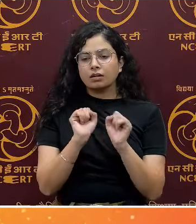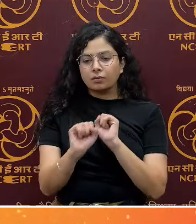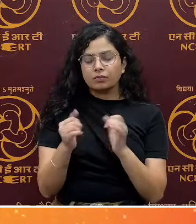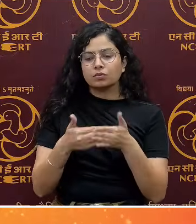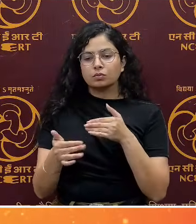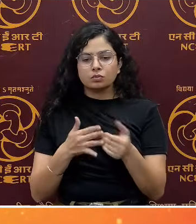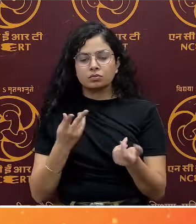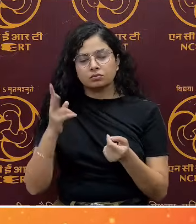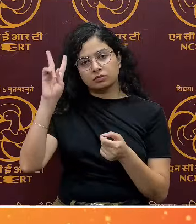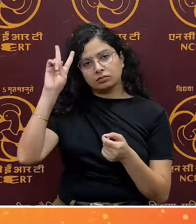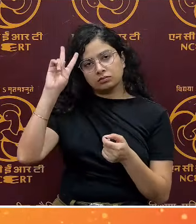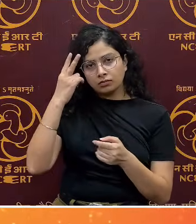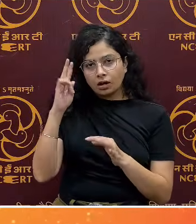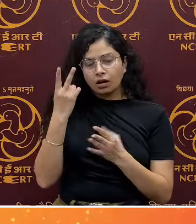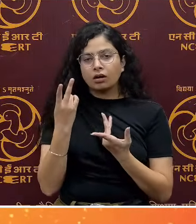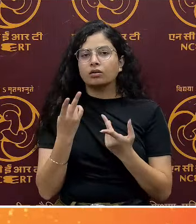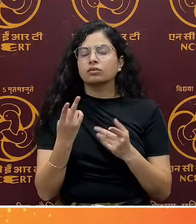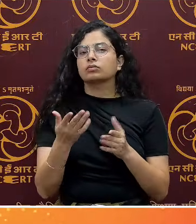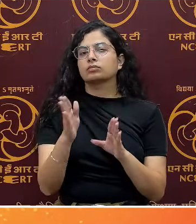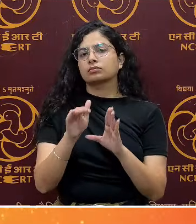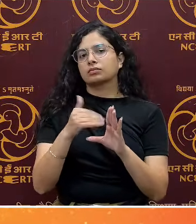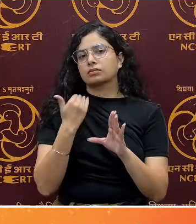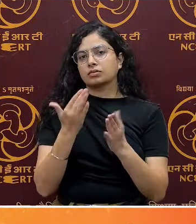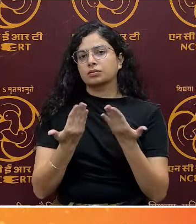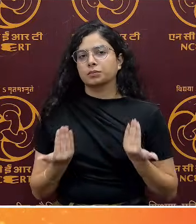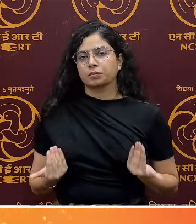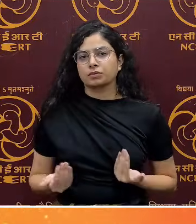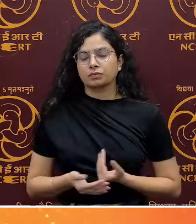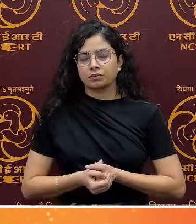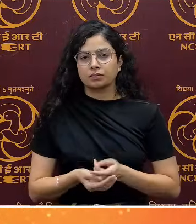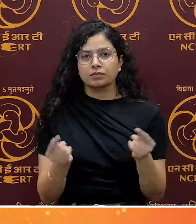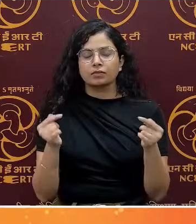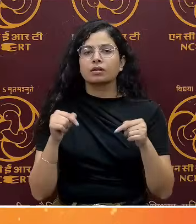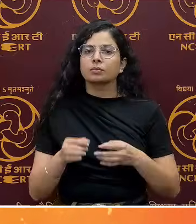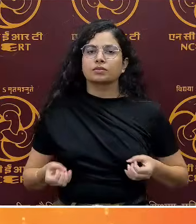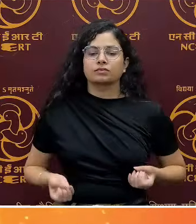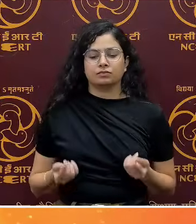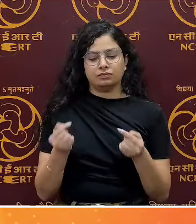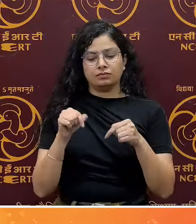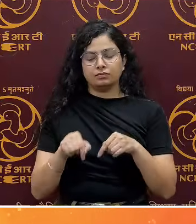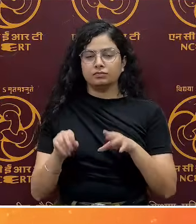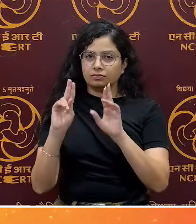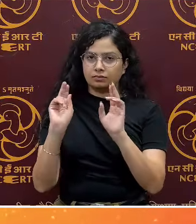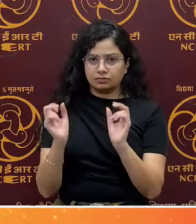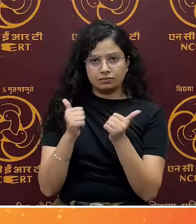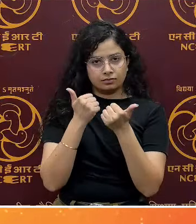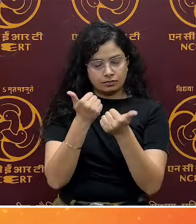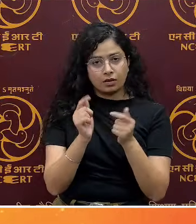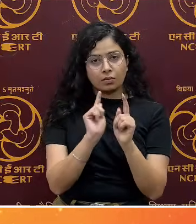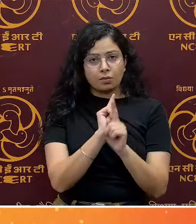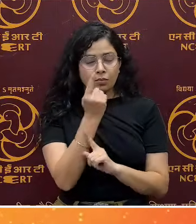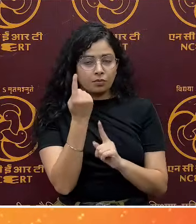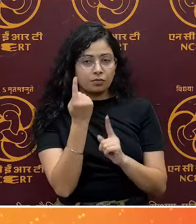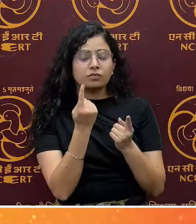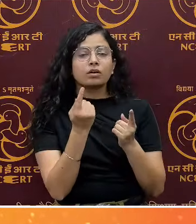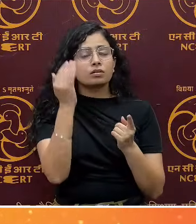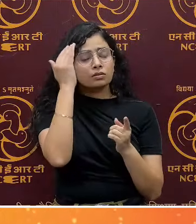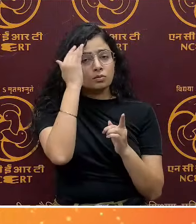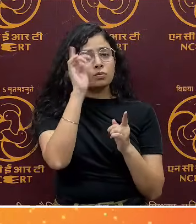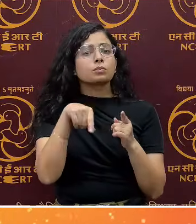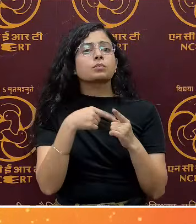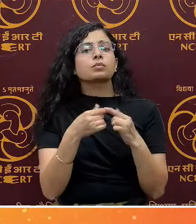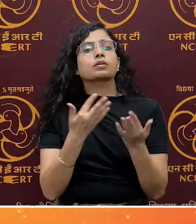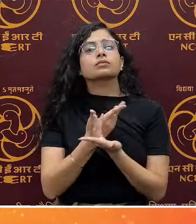your questions in the live chat box option. So now let's start our today's topic, and firstly we are going to know